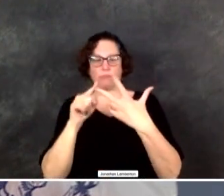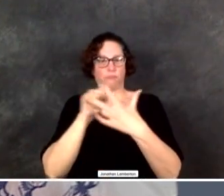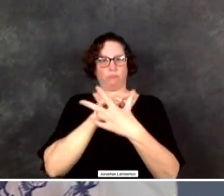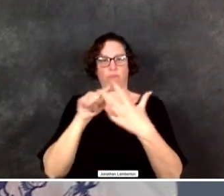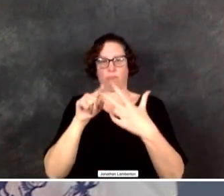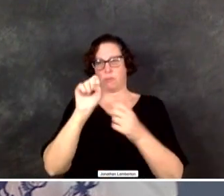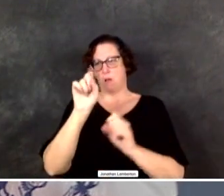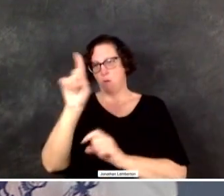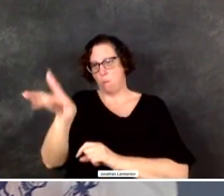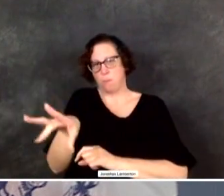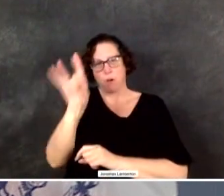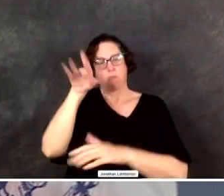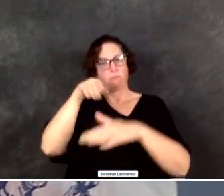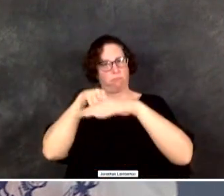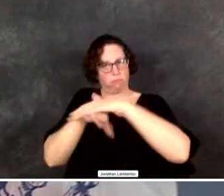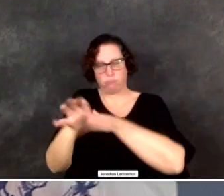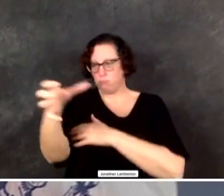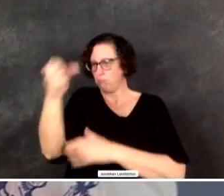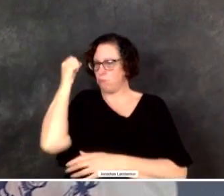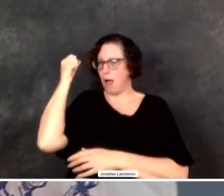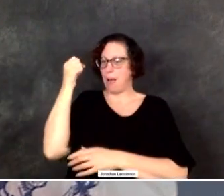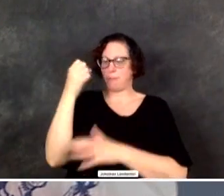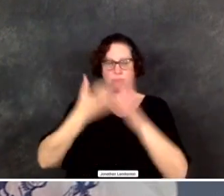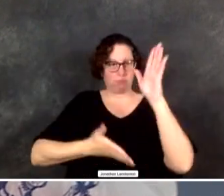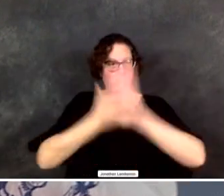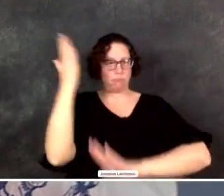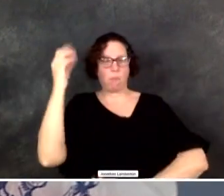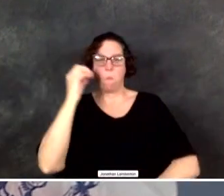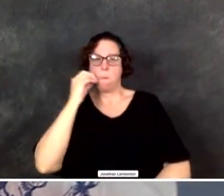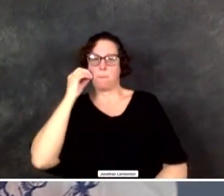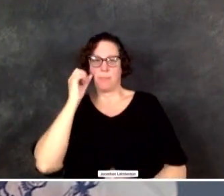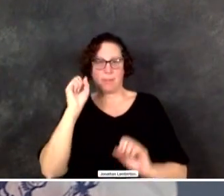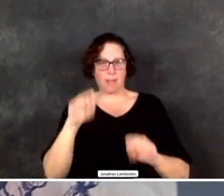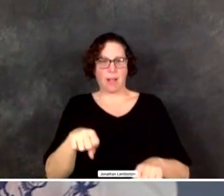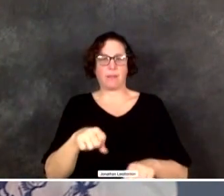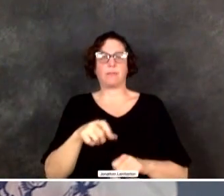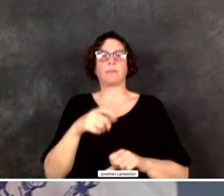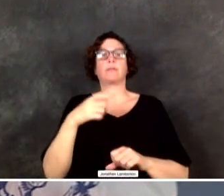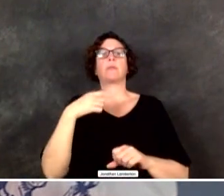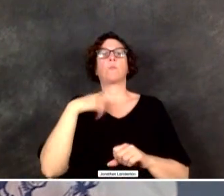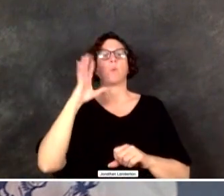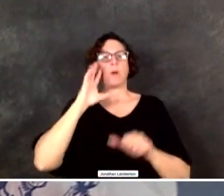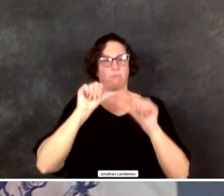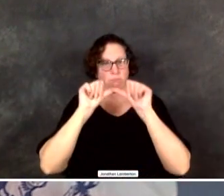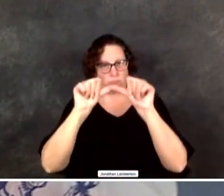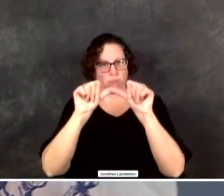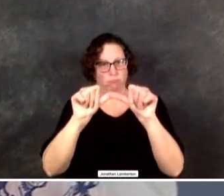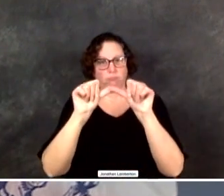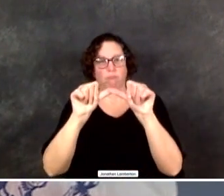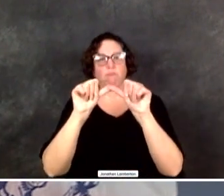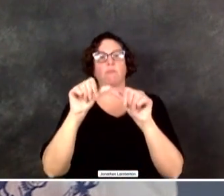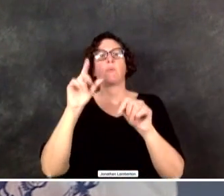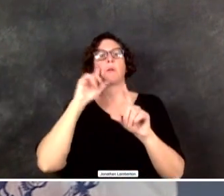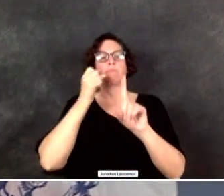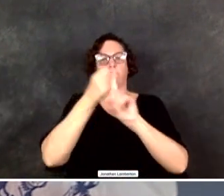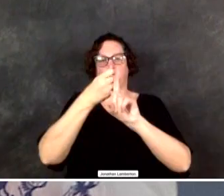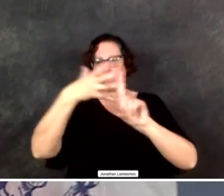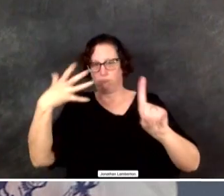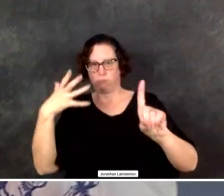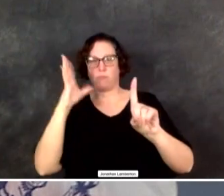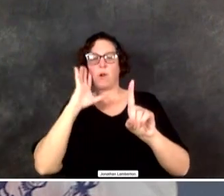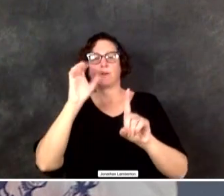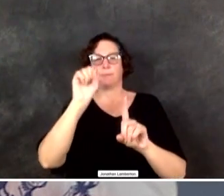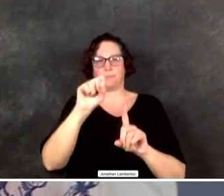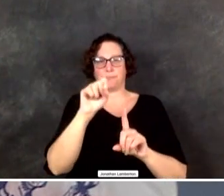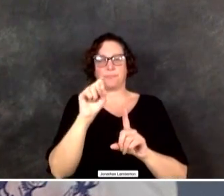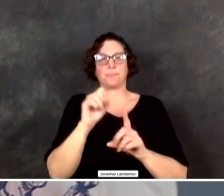That, to me, is the kind of thing we're going to have to do on a really big scale going forward to make sure that everyone has food. Christy,